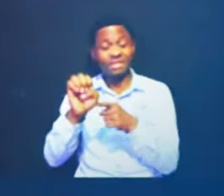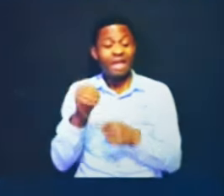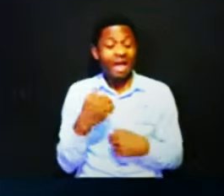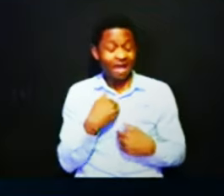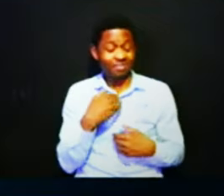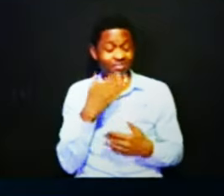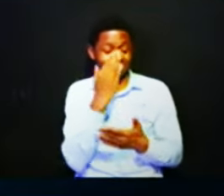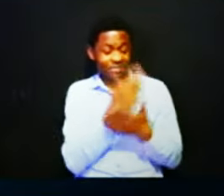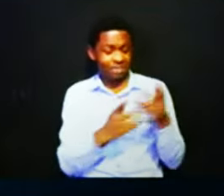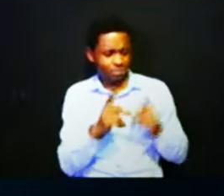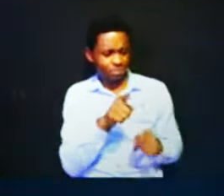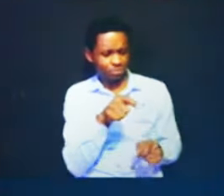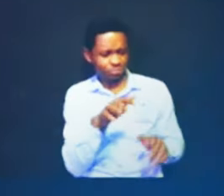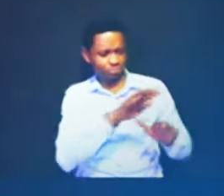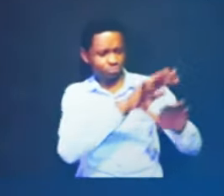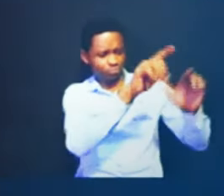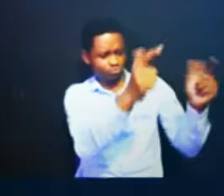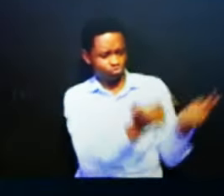them.